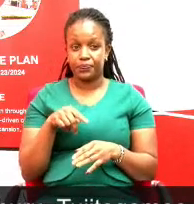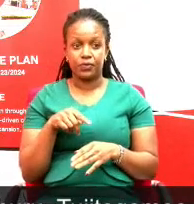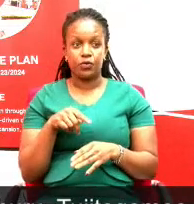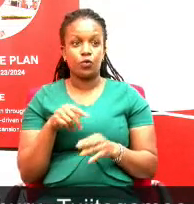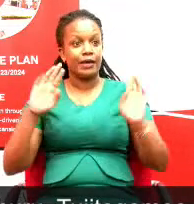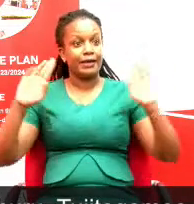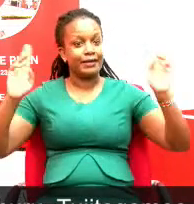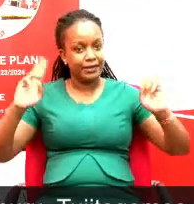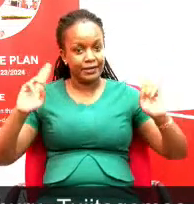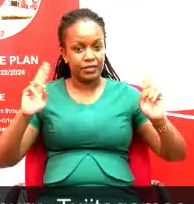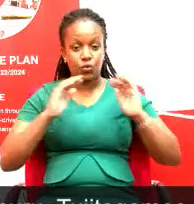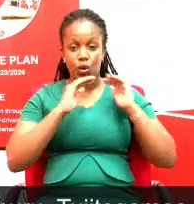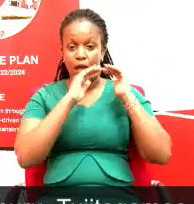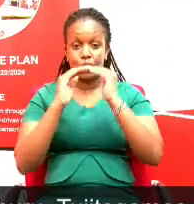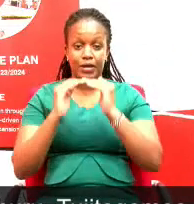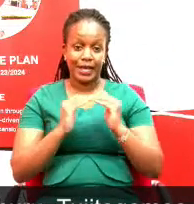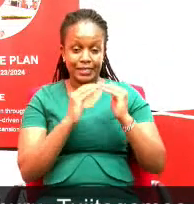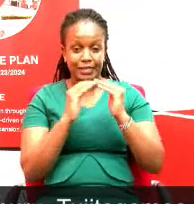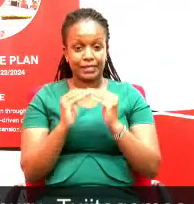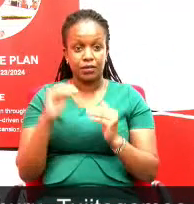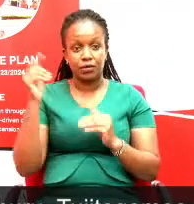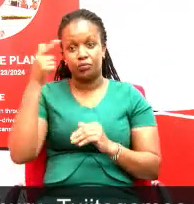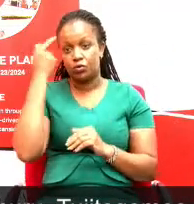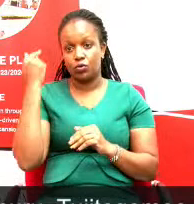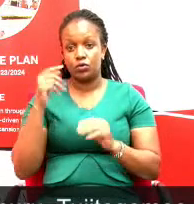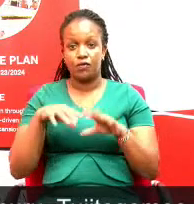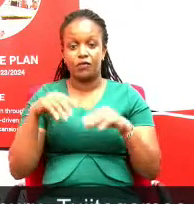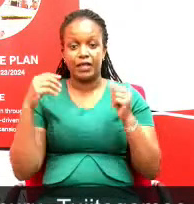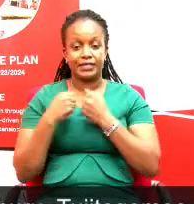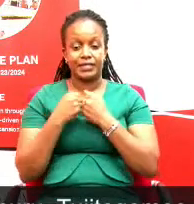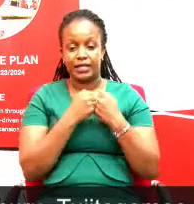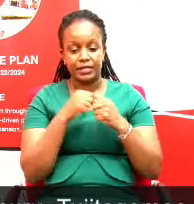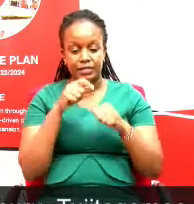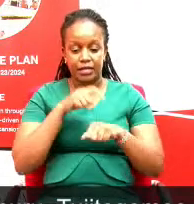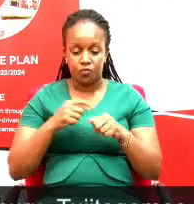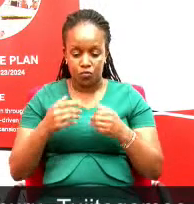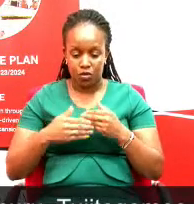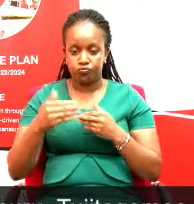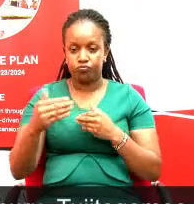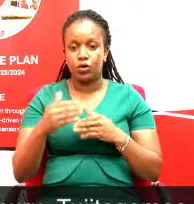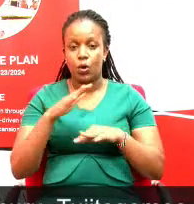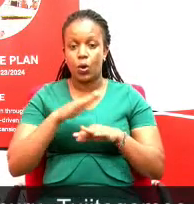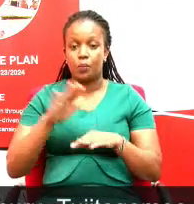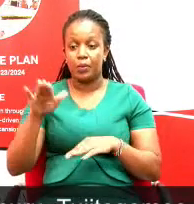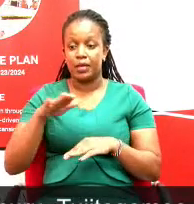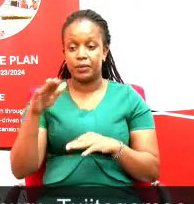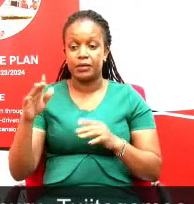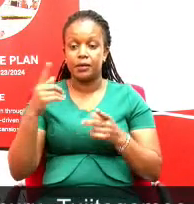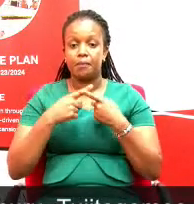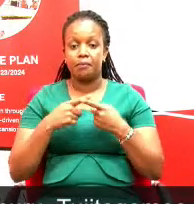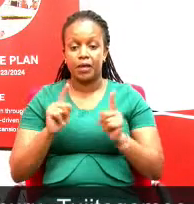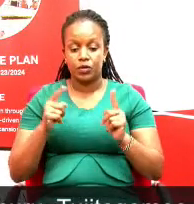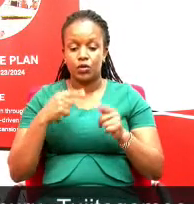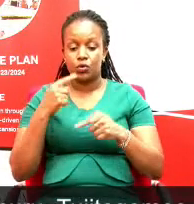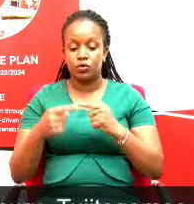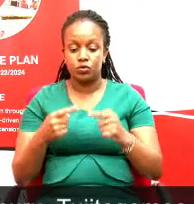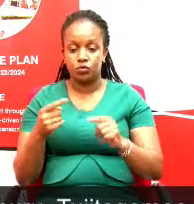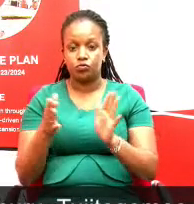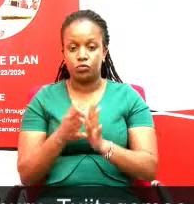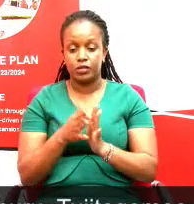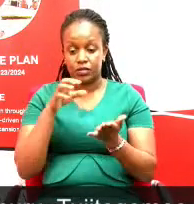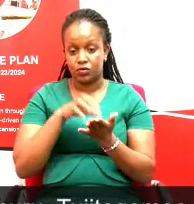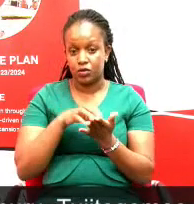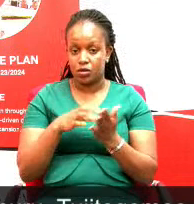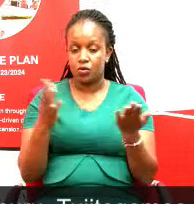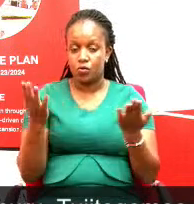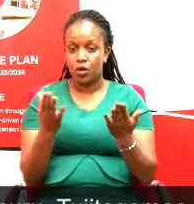set to harmonize this. Of course, we find challenges along the way with Parliament, but we'll continue to aspire to a situation where we are going to